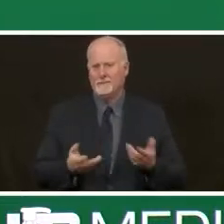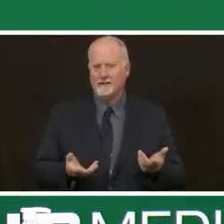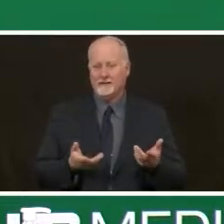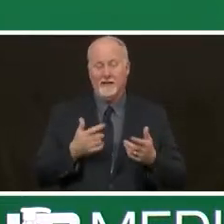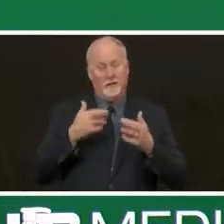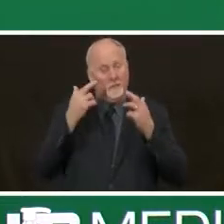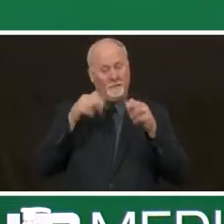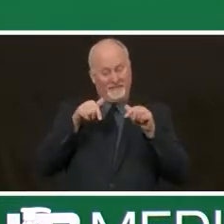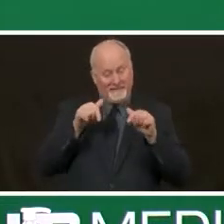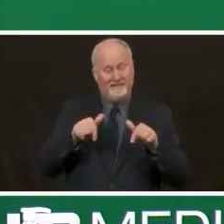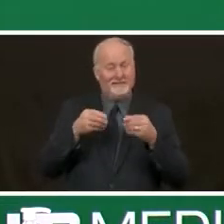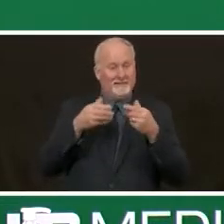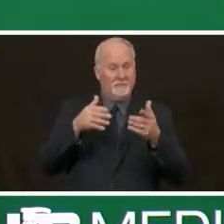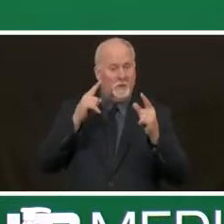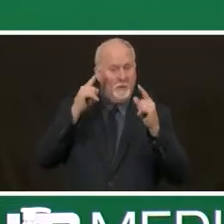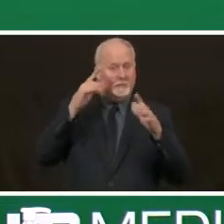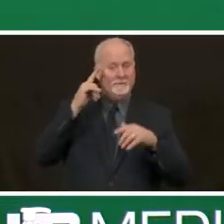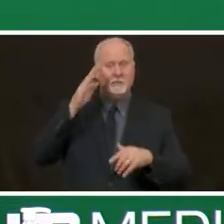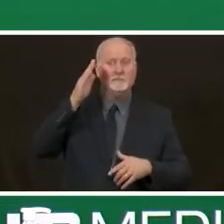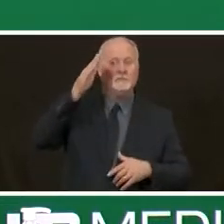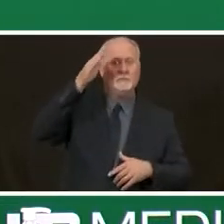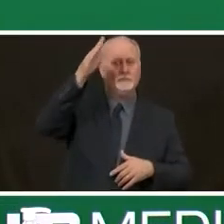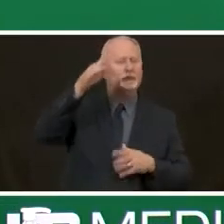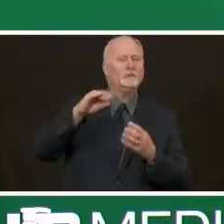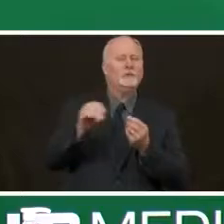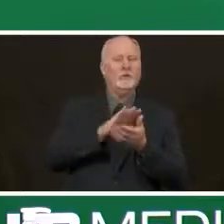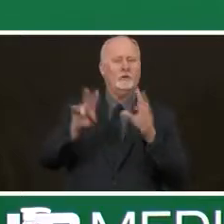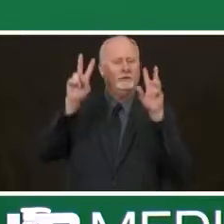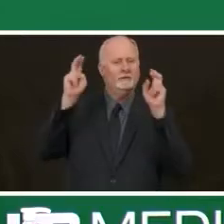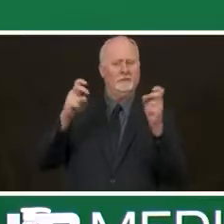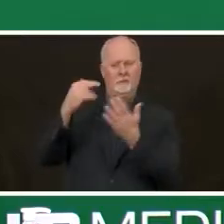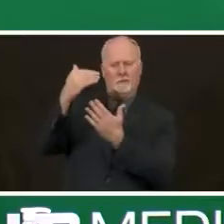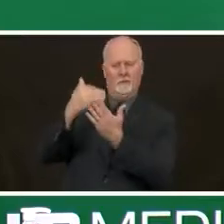them hope for a future where there will no longer be a wait.